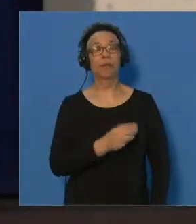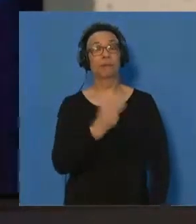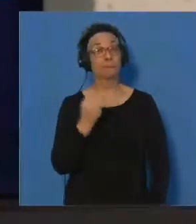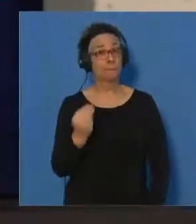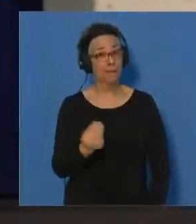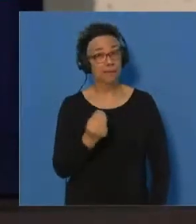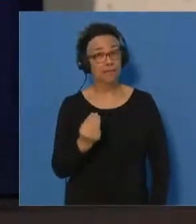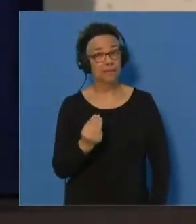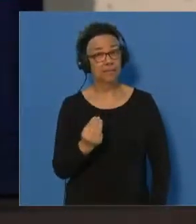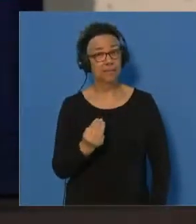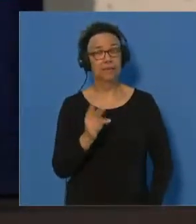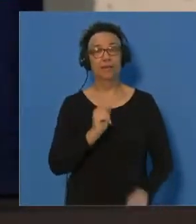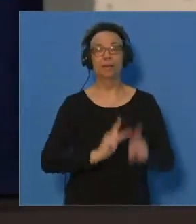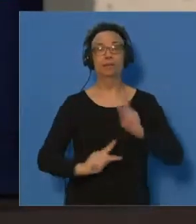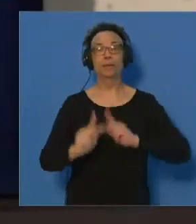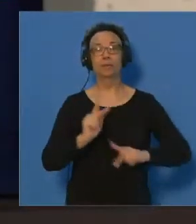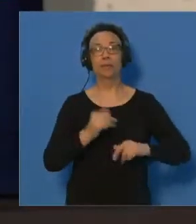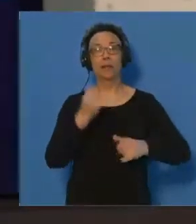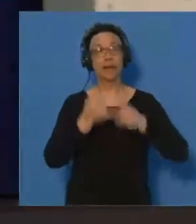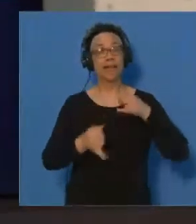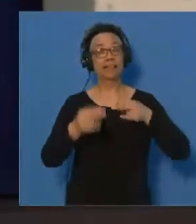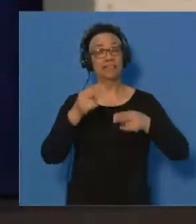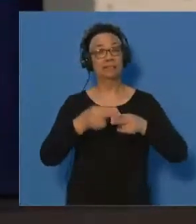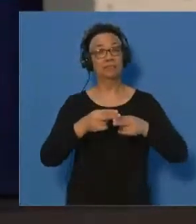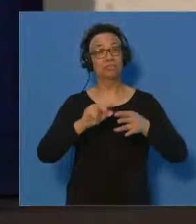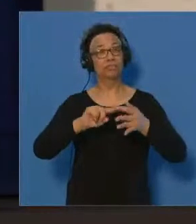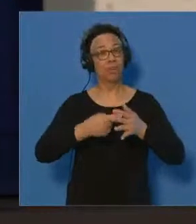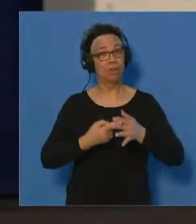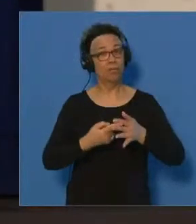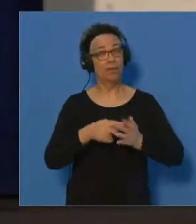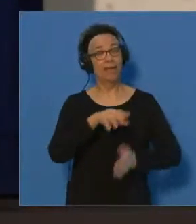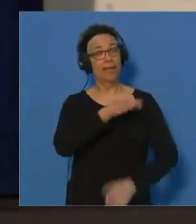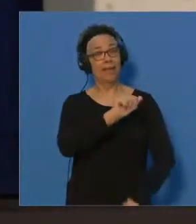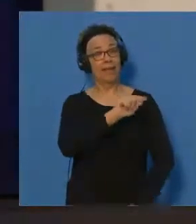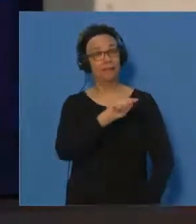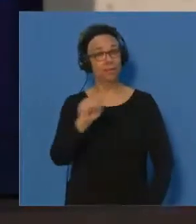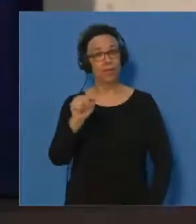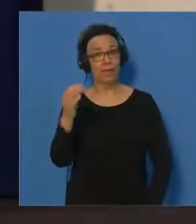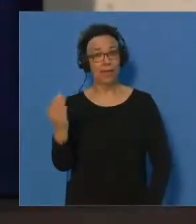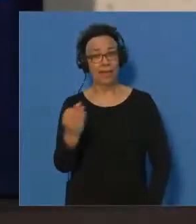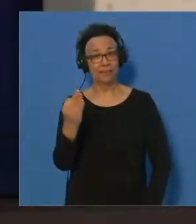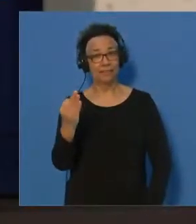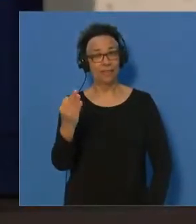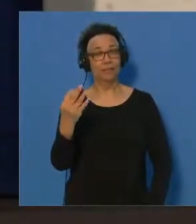Mondays shall be for persons whose surnames begin with the letters A to